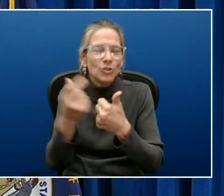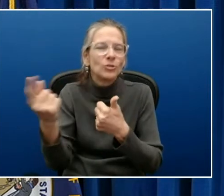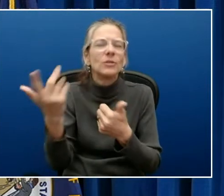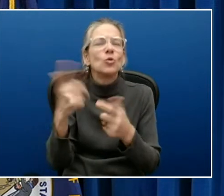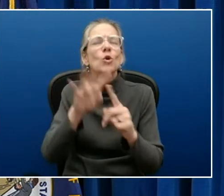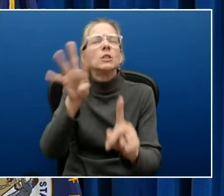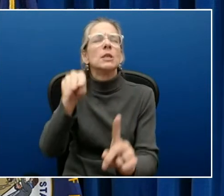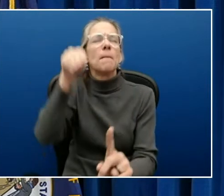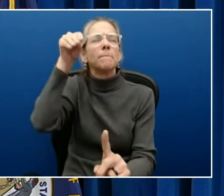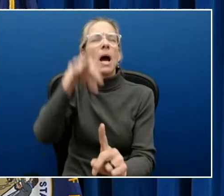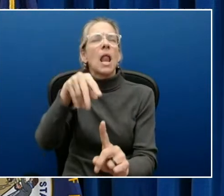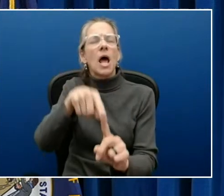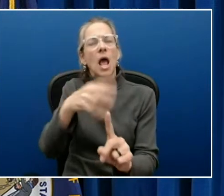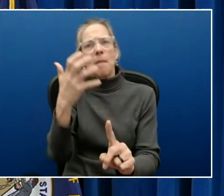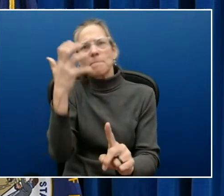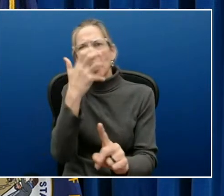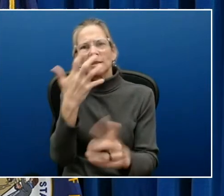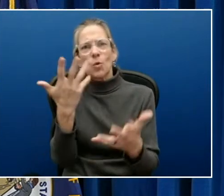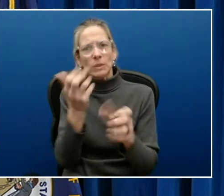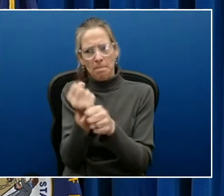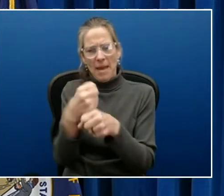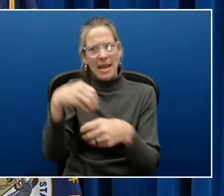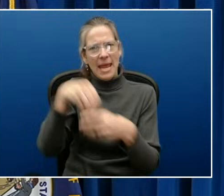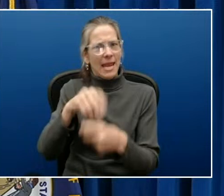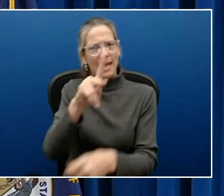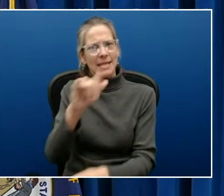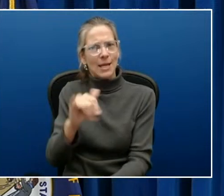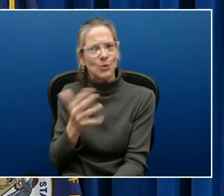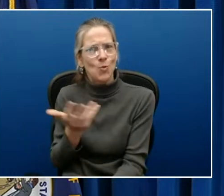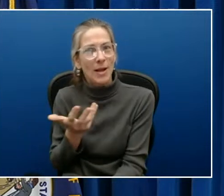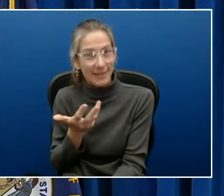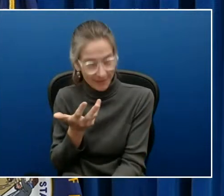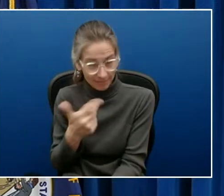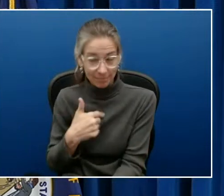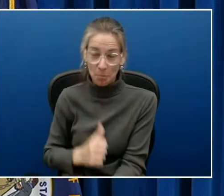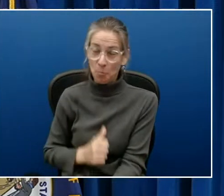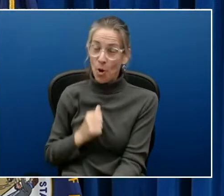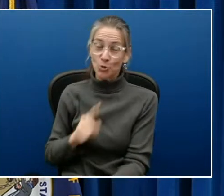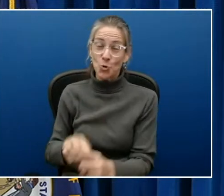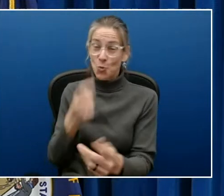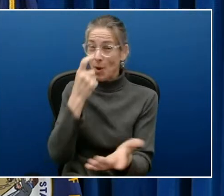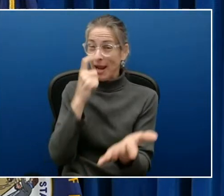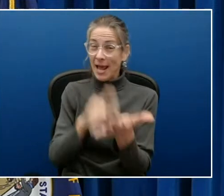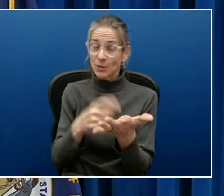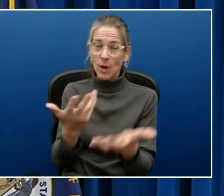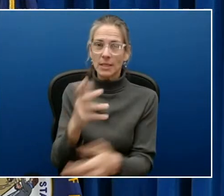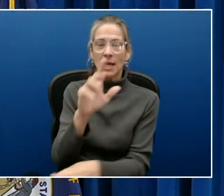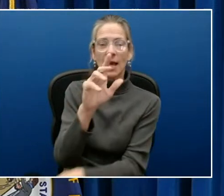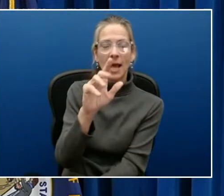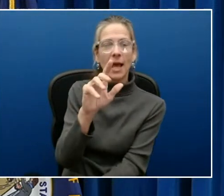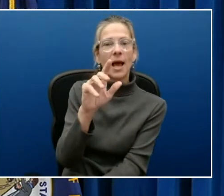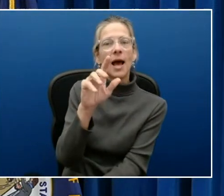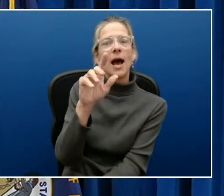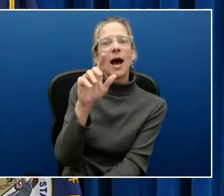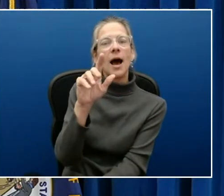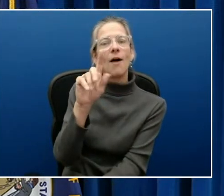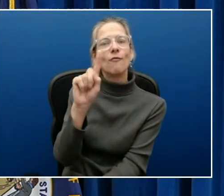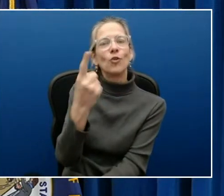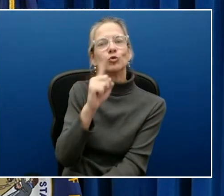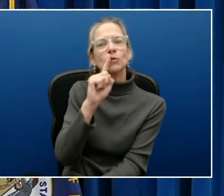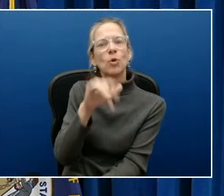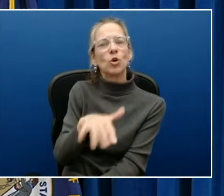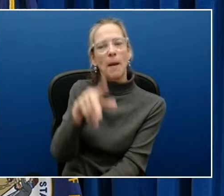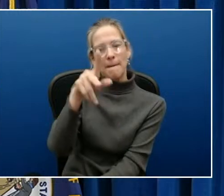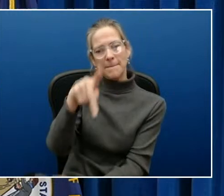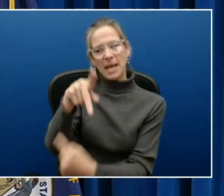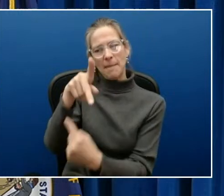all amazing things being made in the Commonwealth. I am proud to recognize Lion First Responder PPE as the